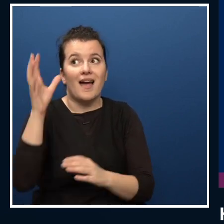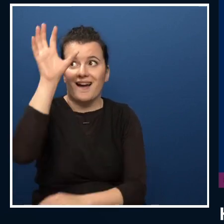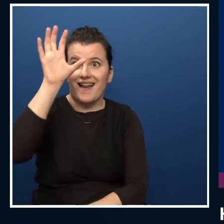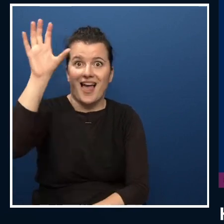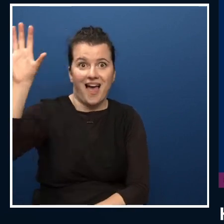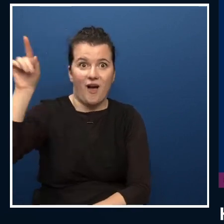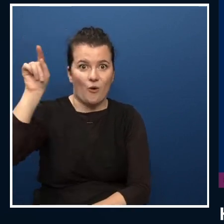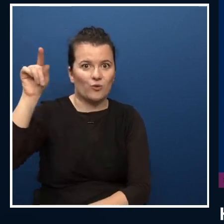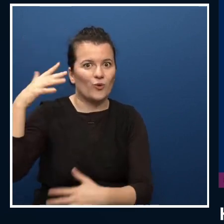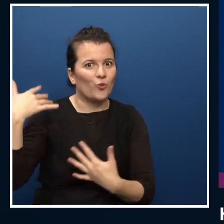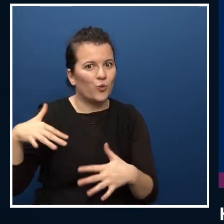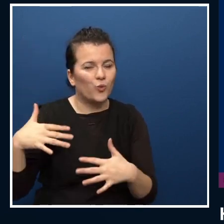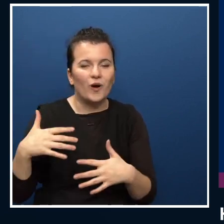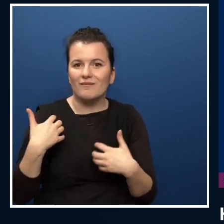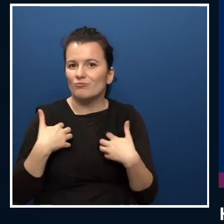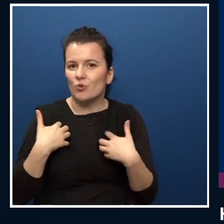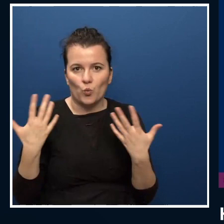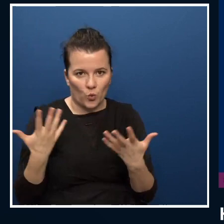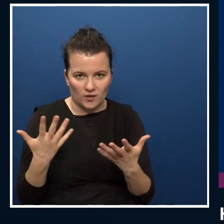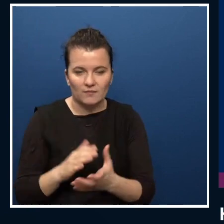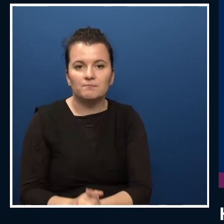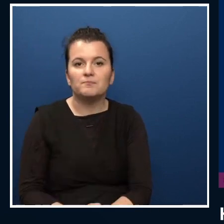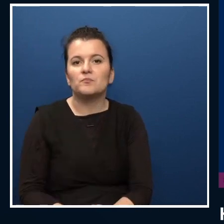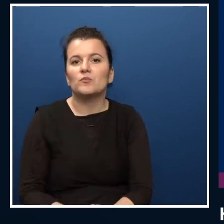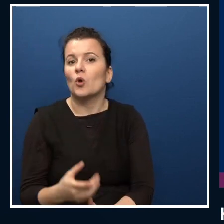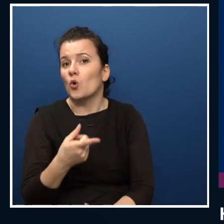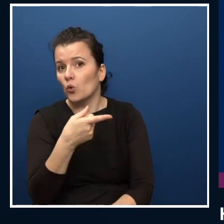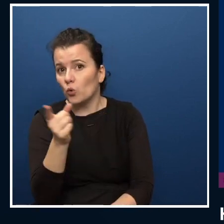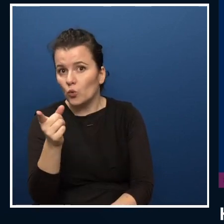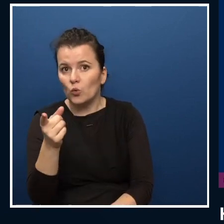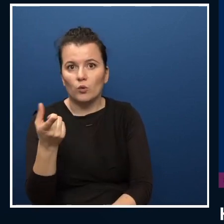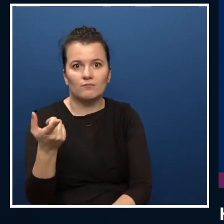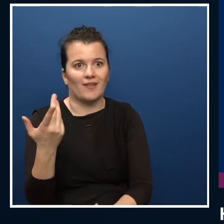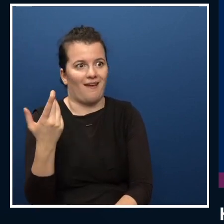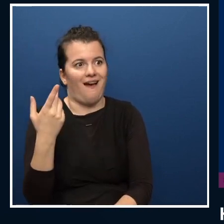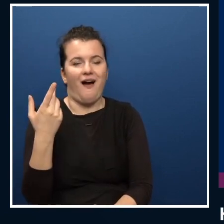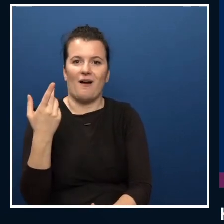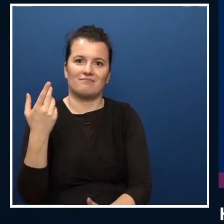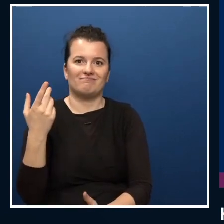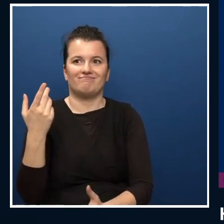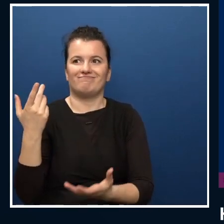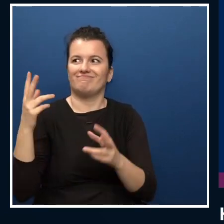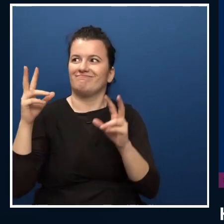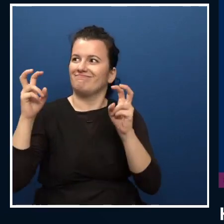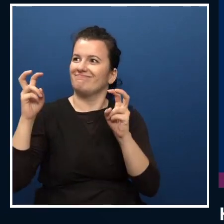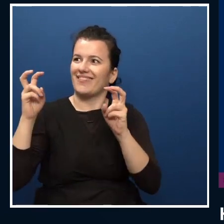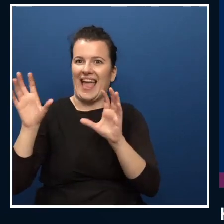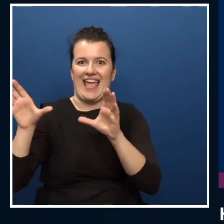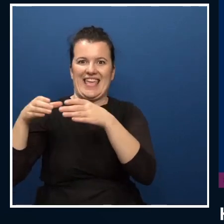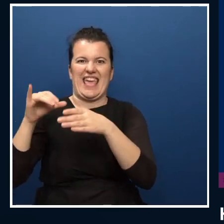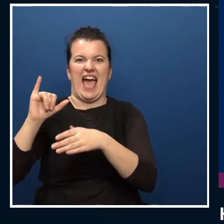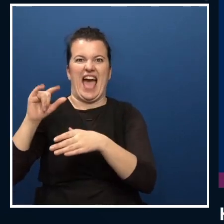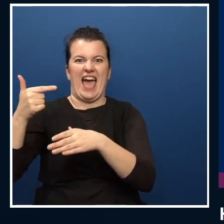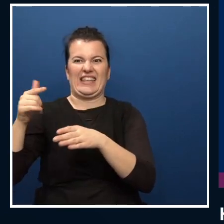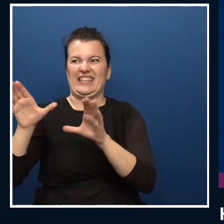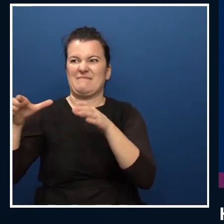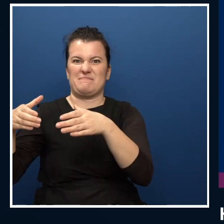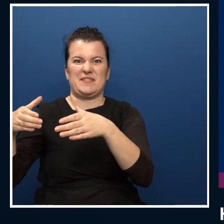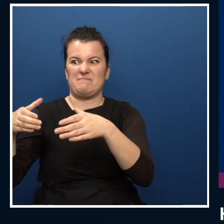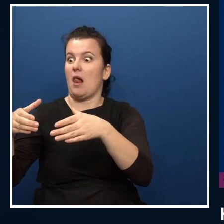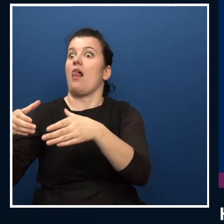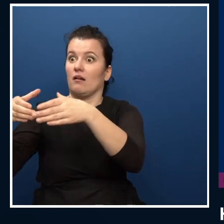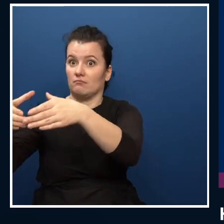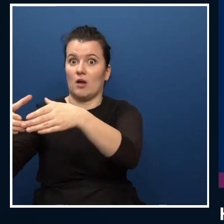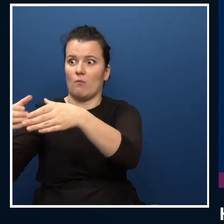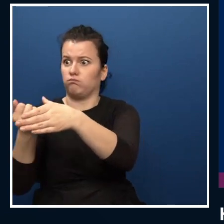you feel like you have an entire IT department. Like, I feel like I'm a dozen people and I have this whole system now, but it's